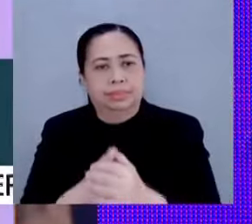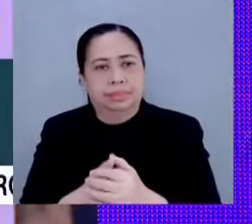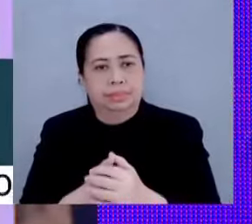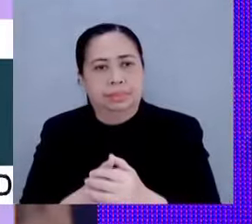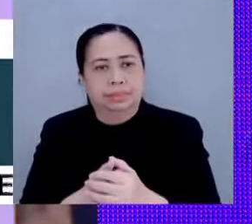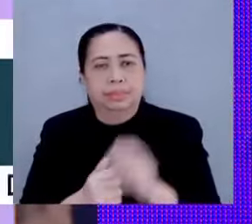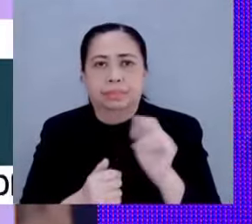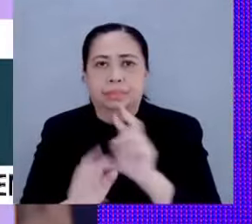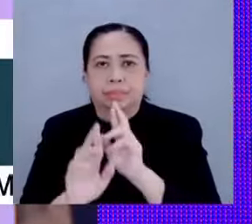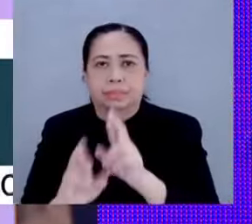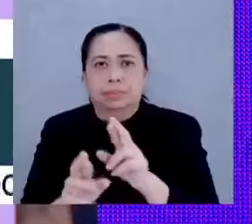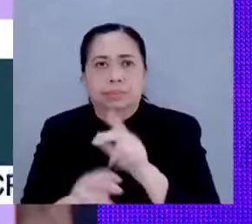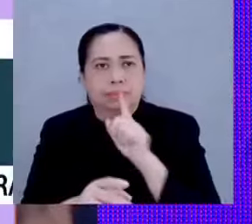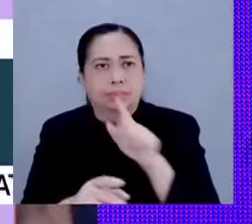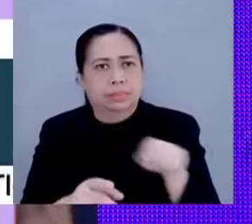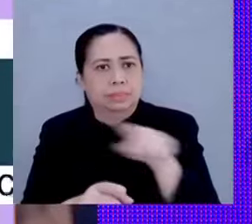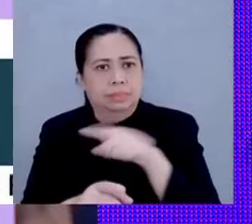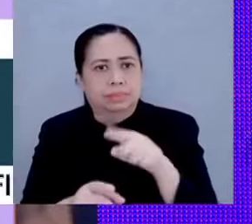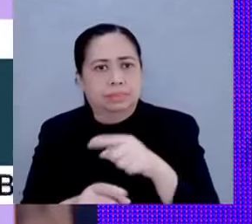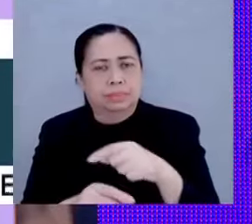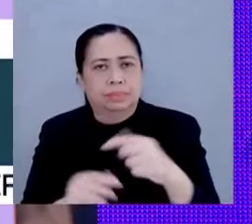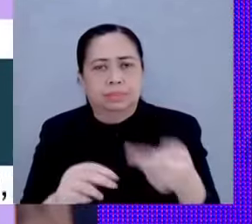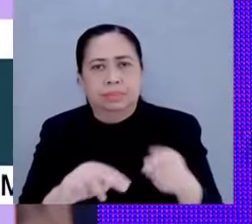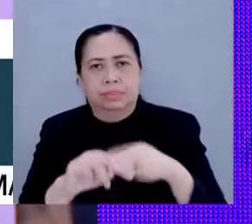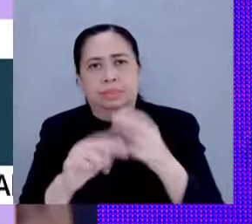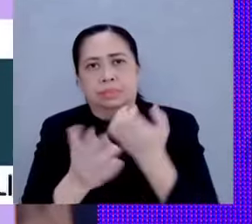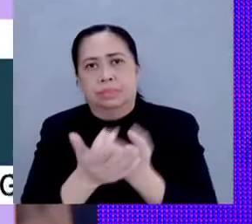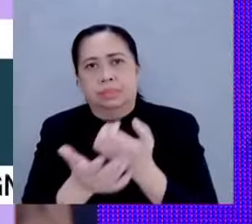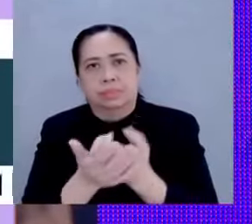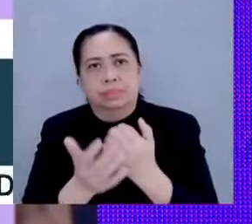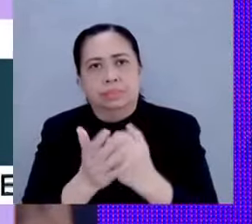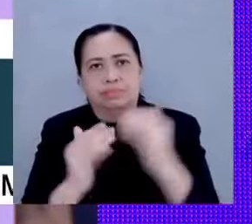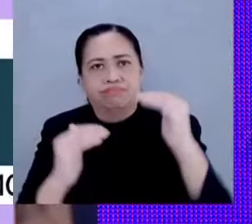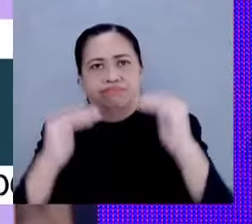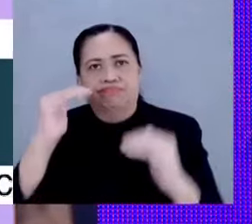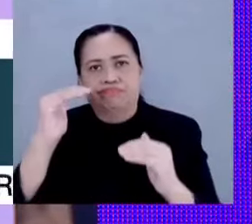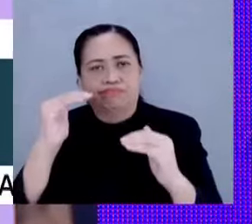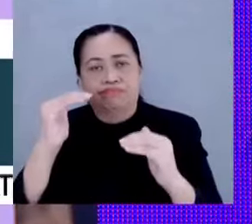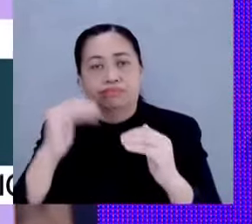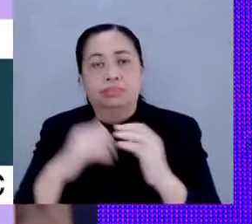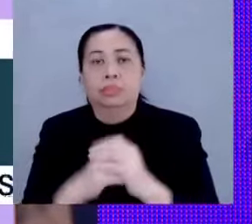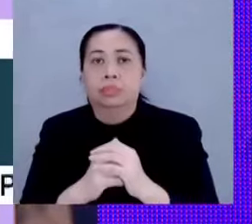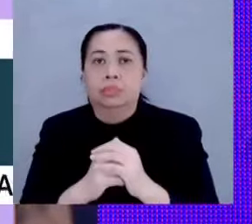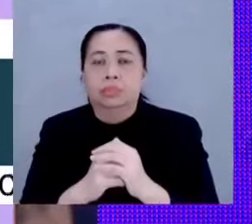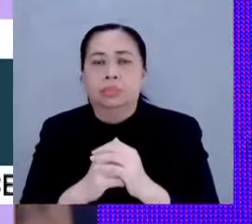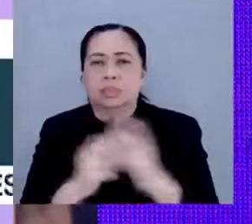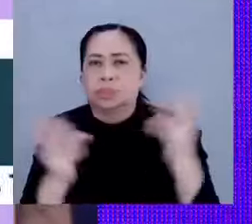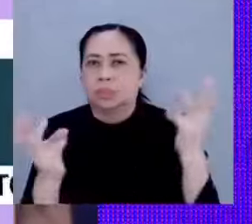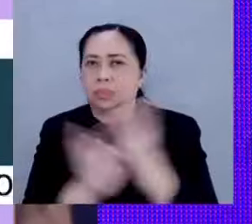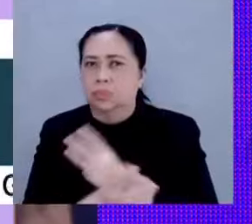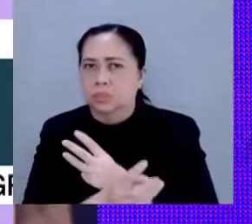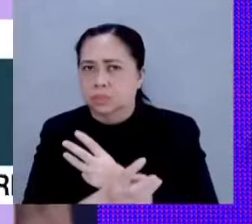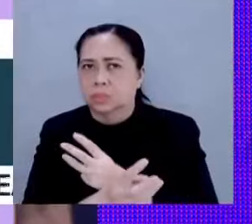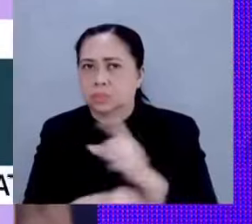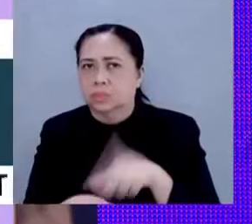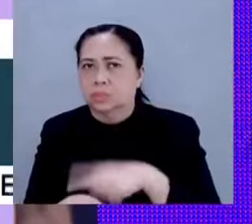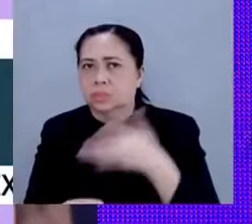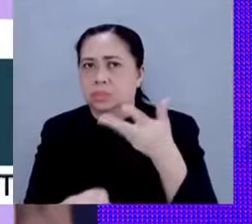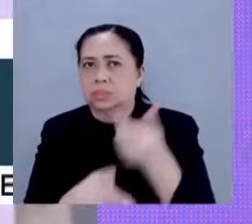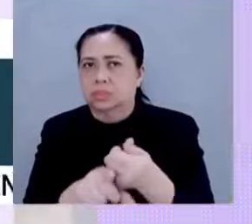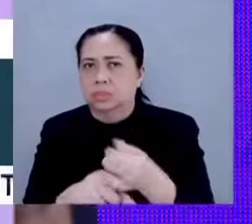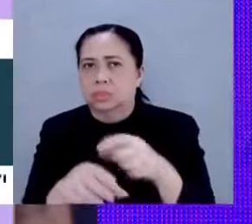respond to the reality of the heightened economic inequality and the adverse long-term effects thereof in